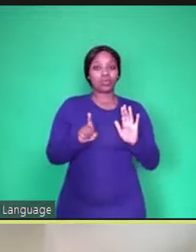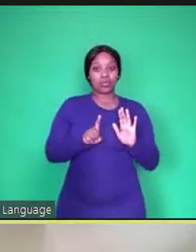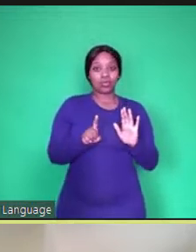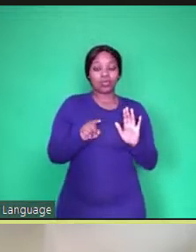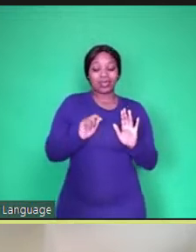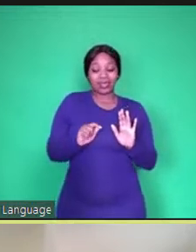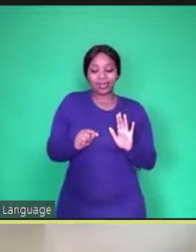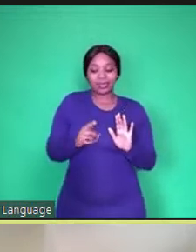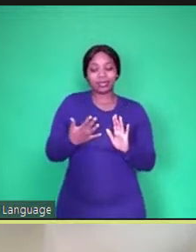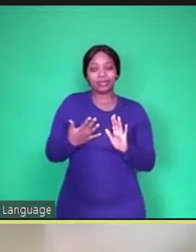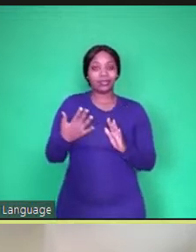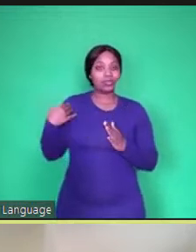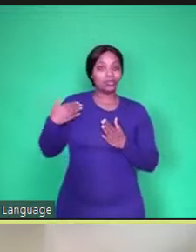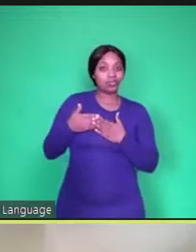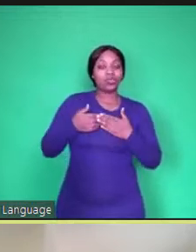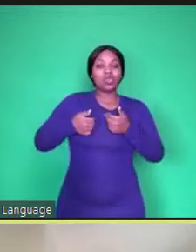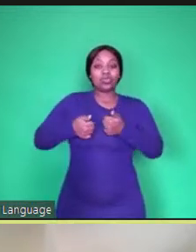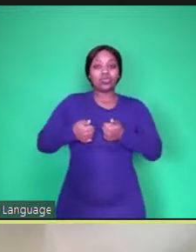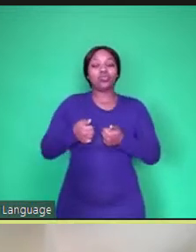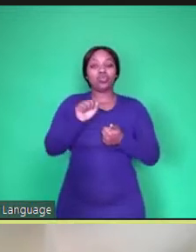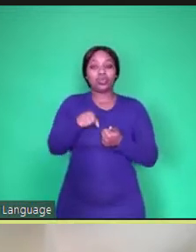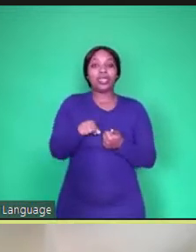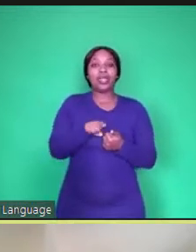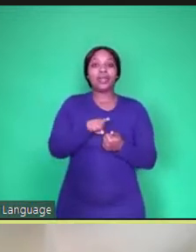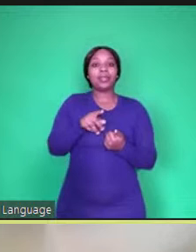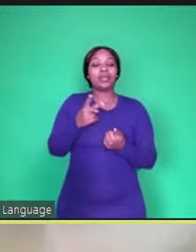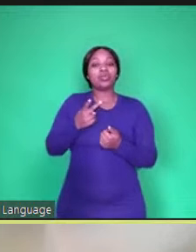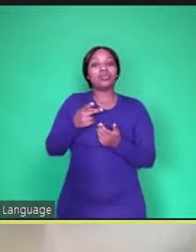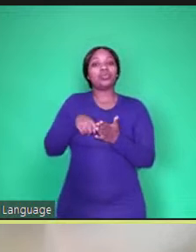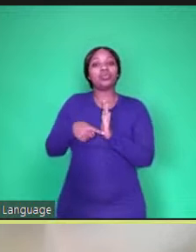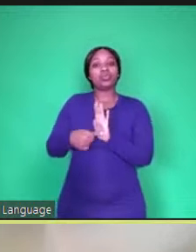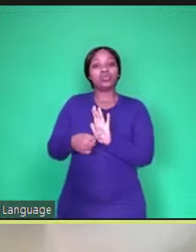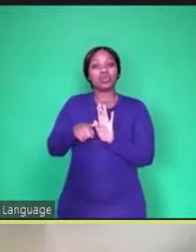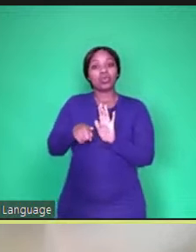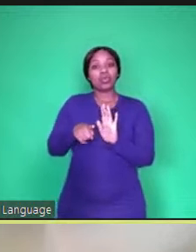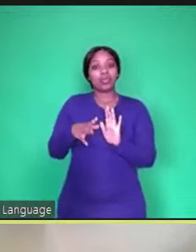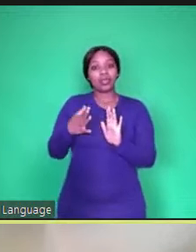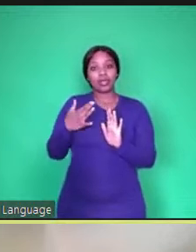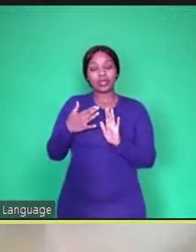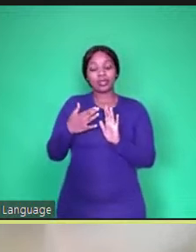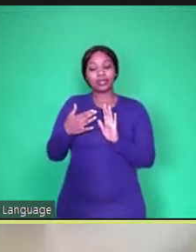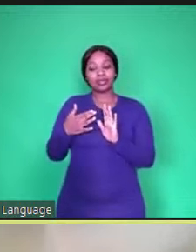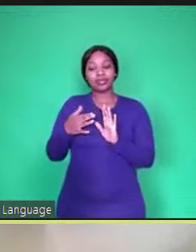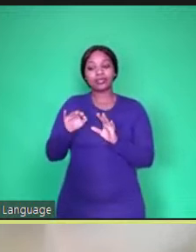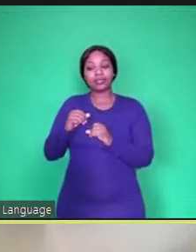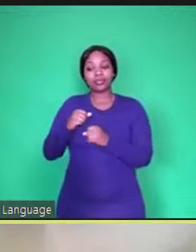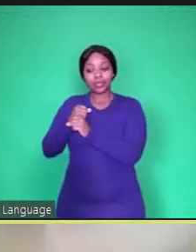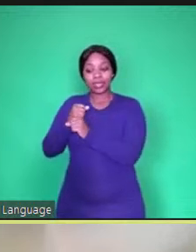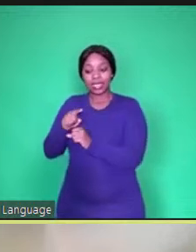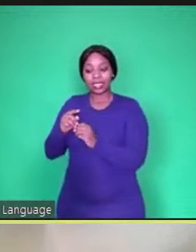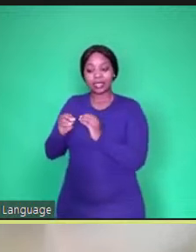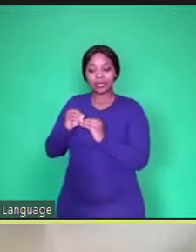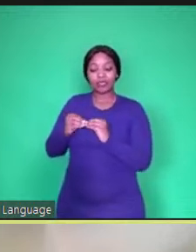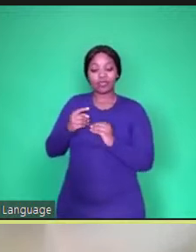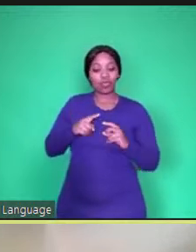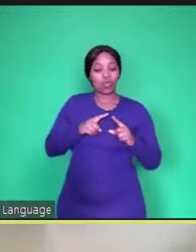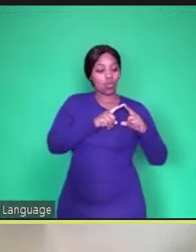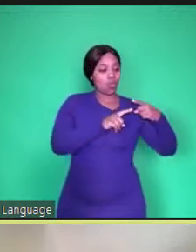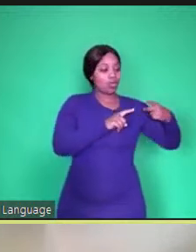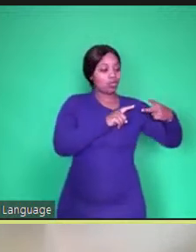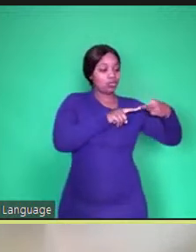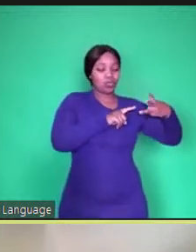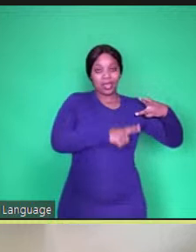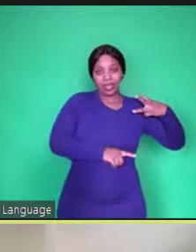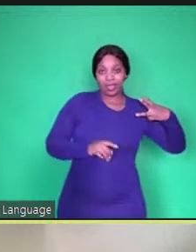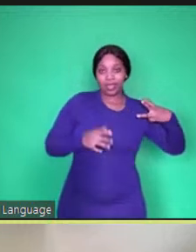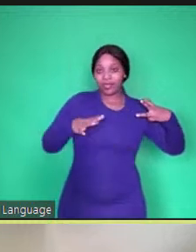started following people in wave 1, and currently is at 96%. That's from wave 1, 2, and 3. And as I've said earlier